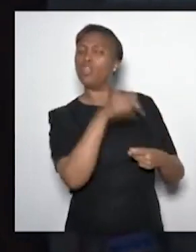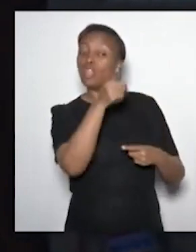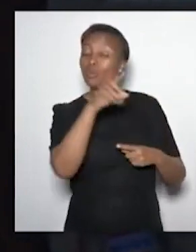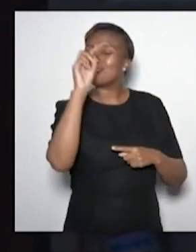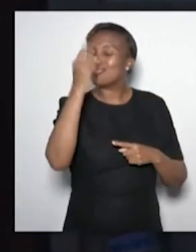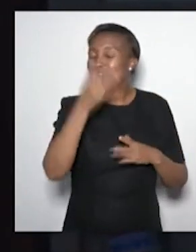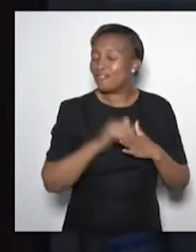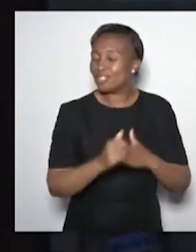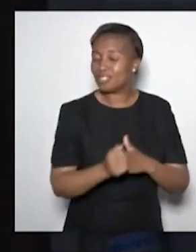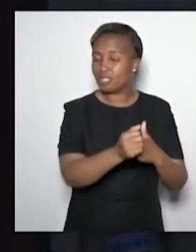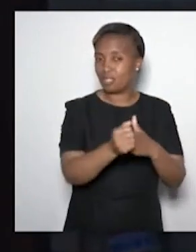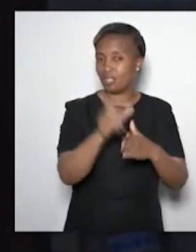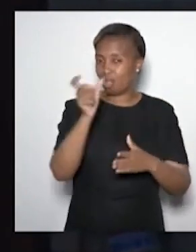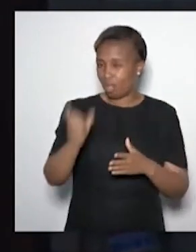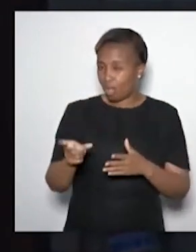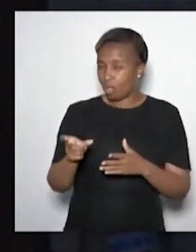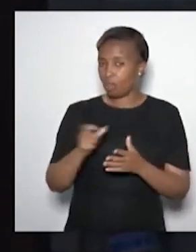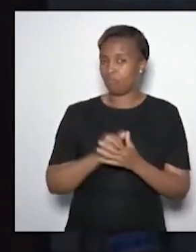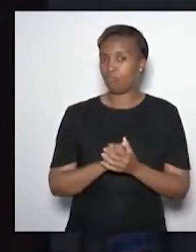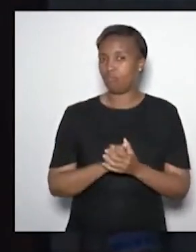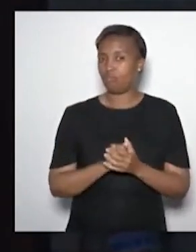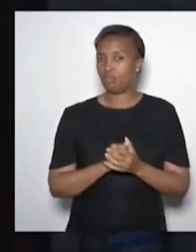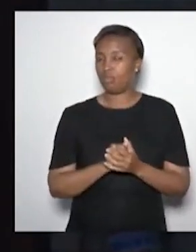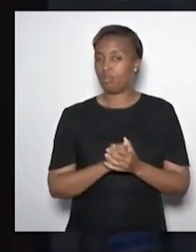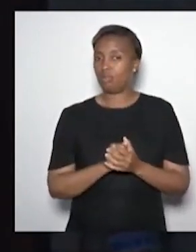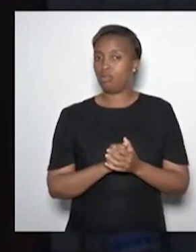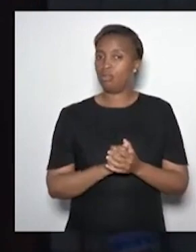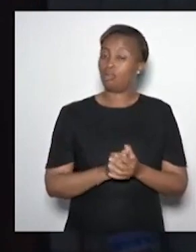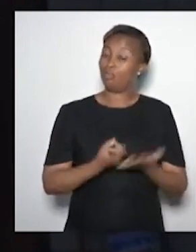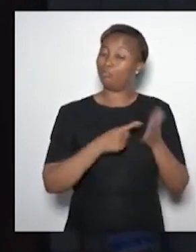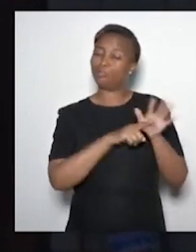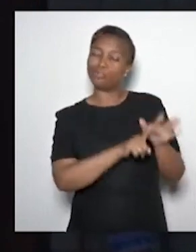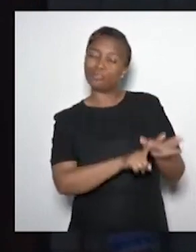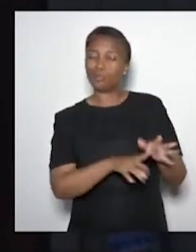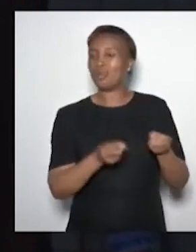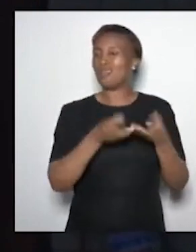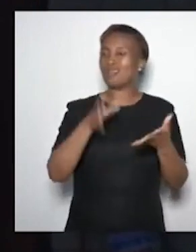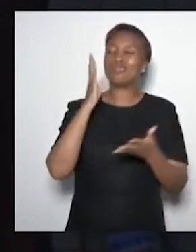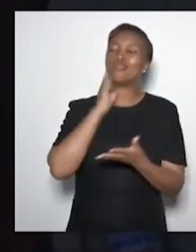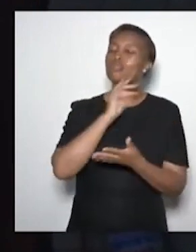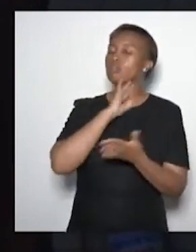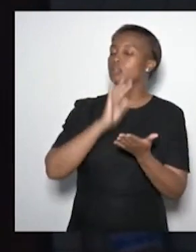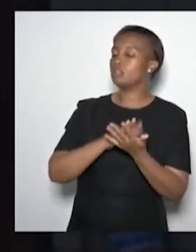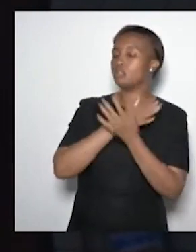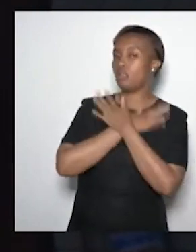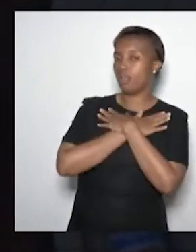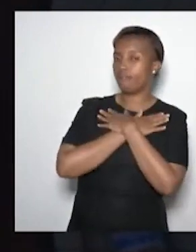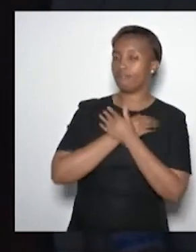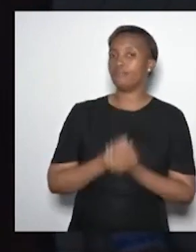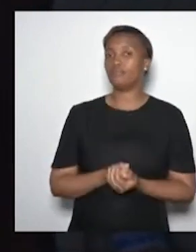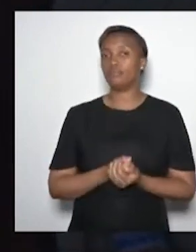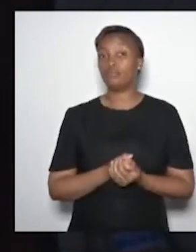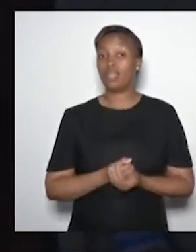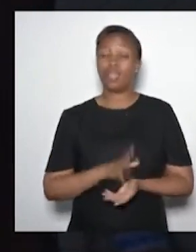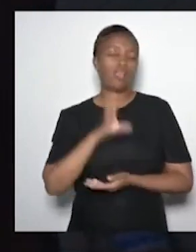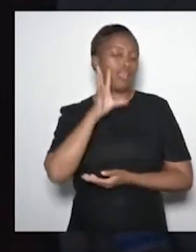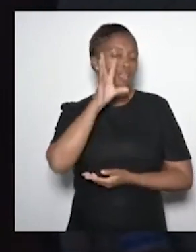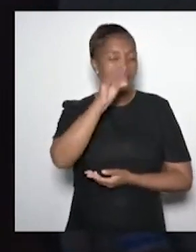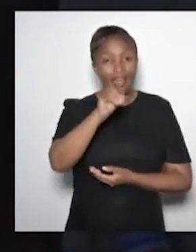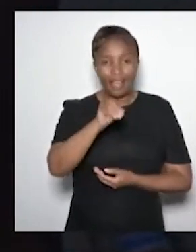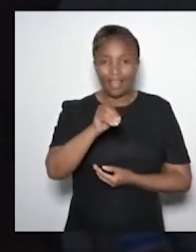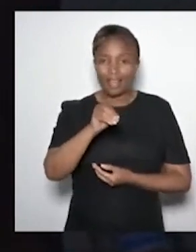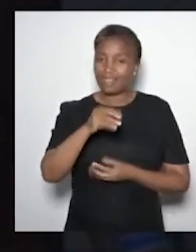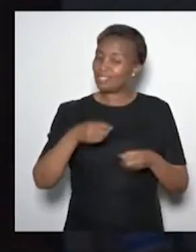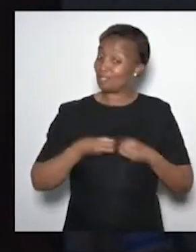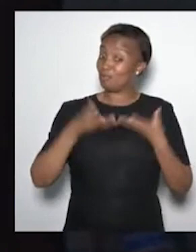leader to show so much grace and love, I asked him to dedicate this